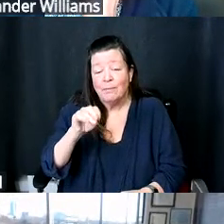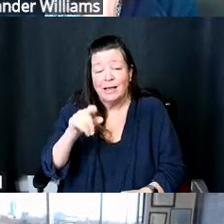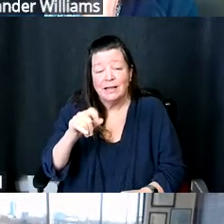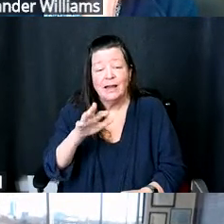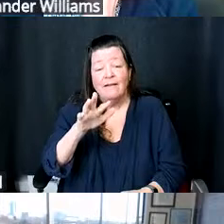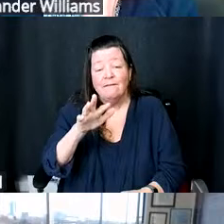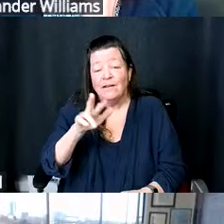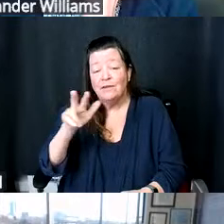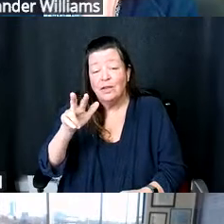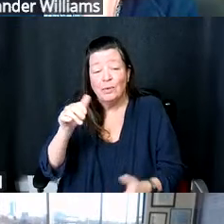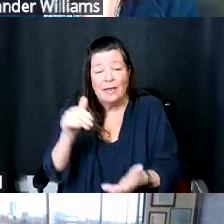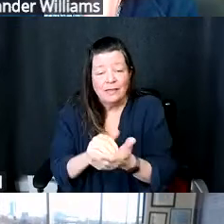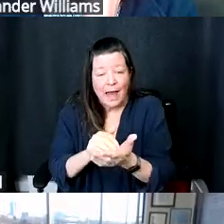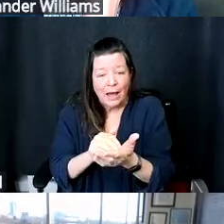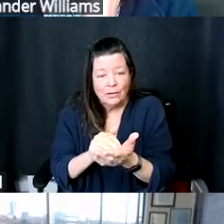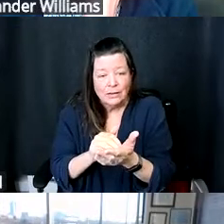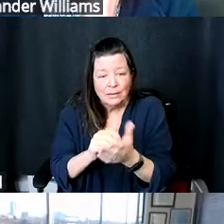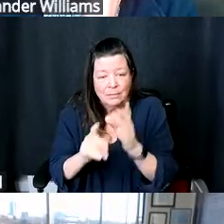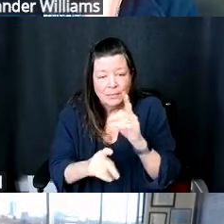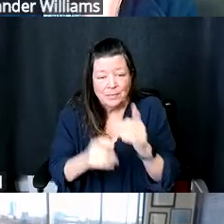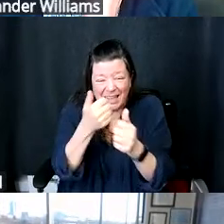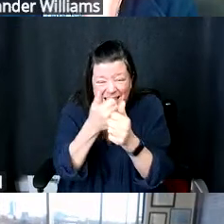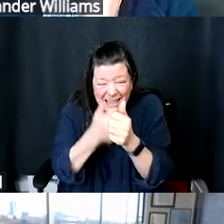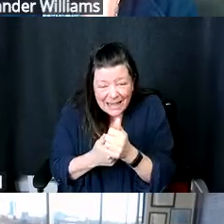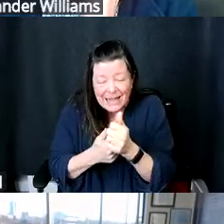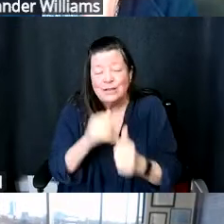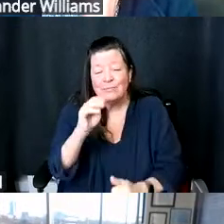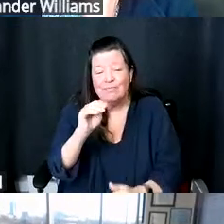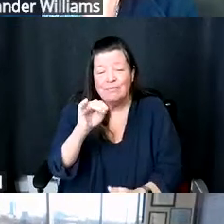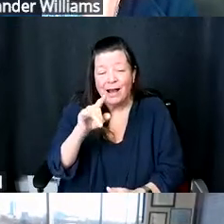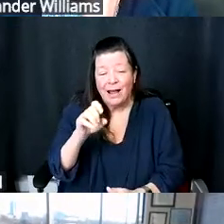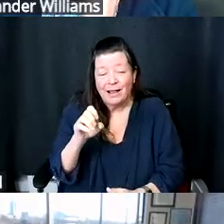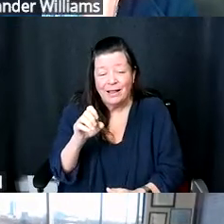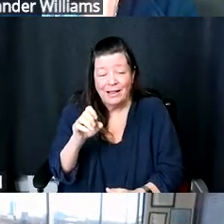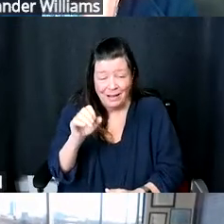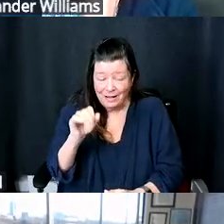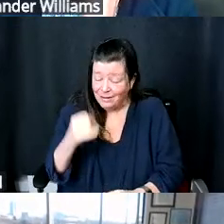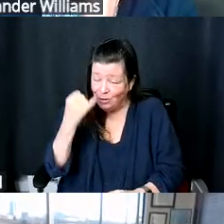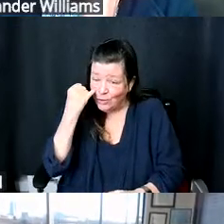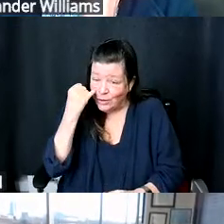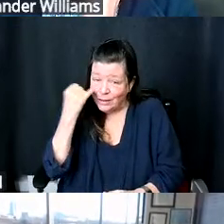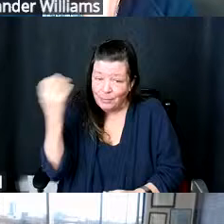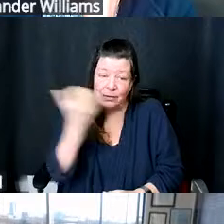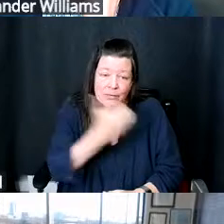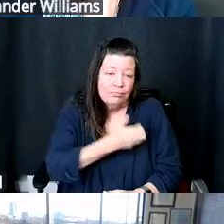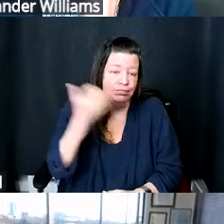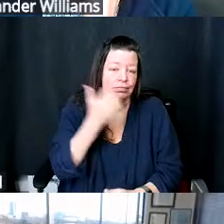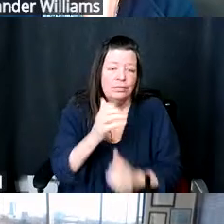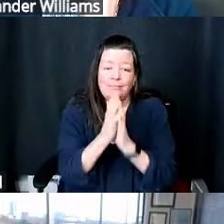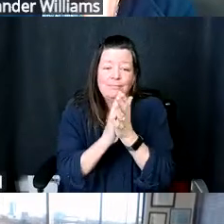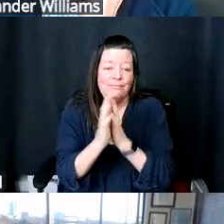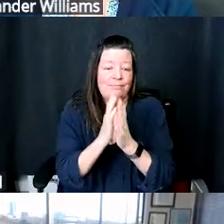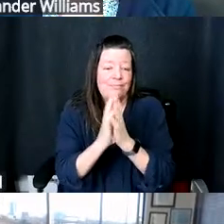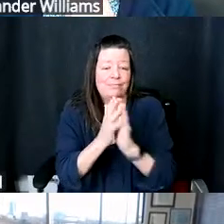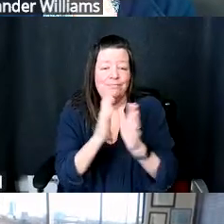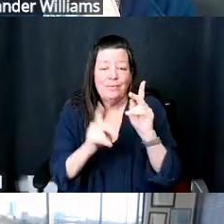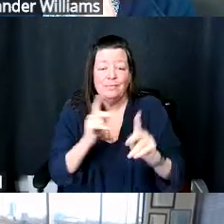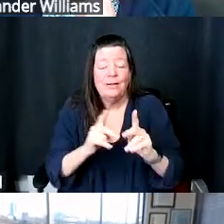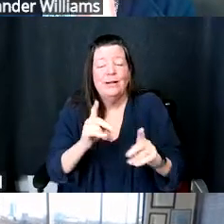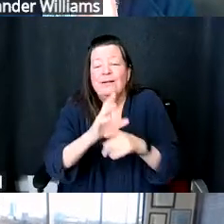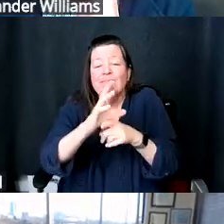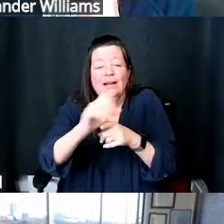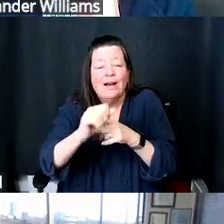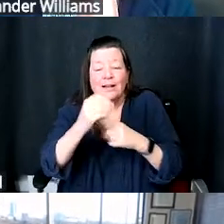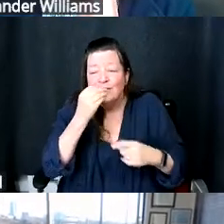53,000 people per square mile. So you can imagine it's lots and lots of people, but awesome food. And